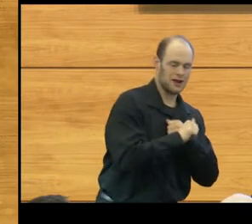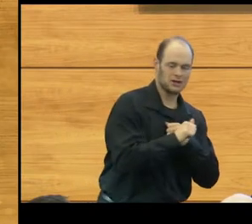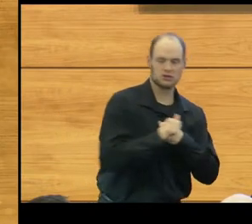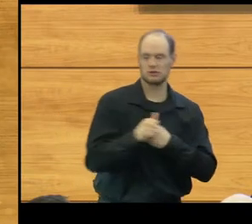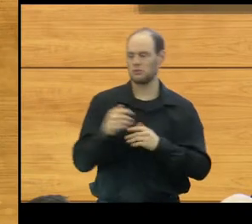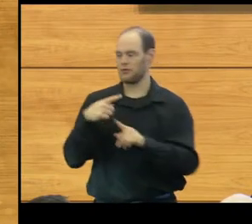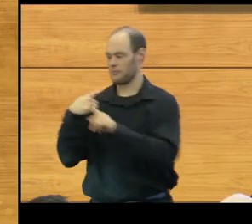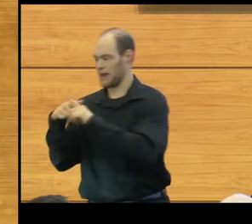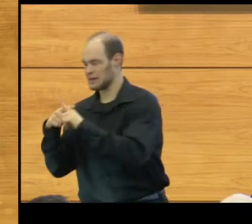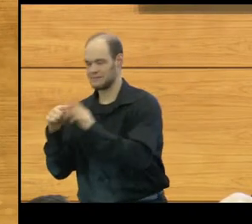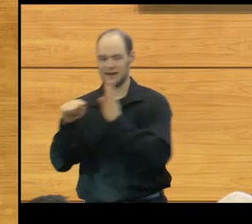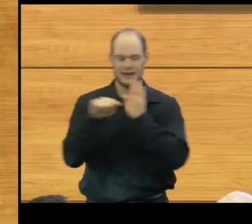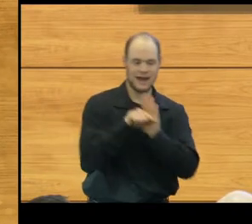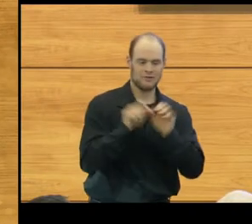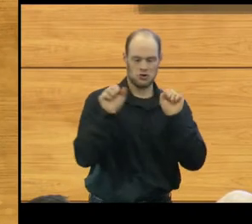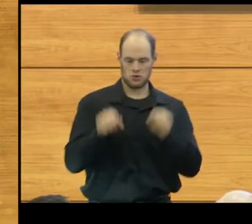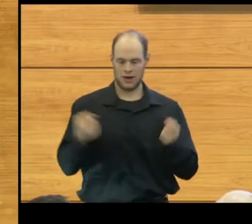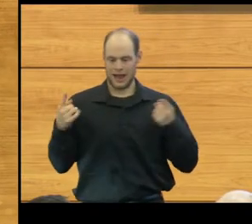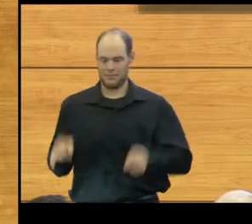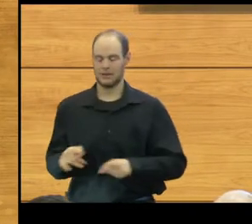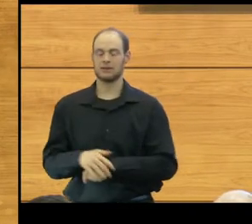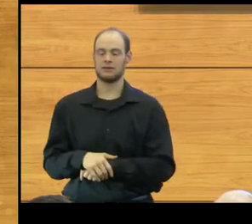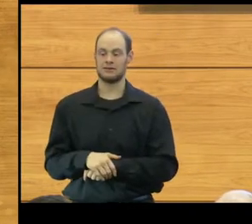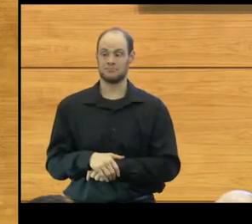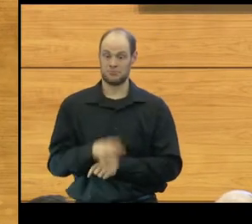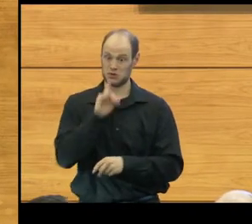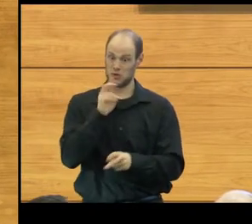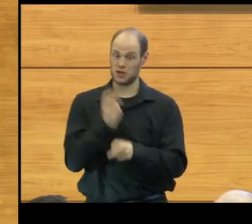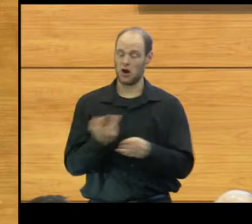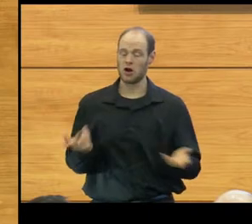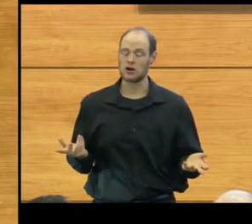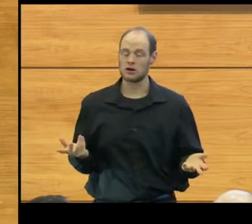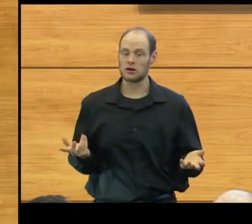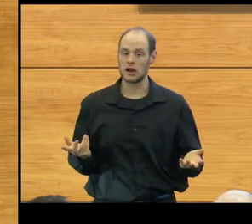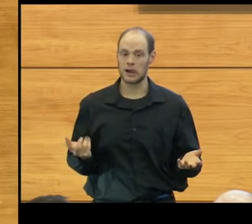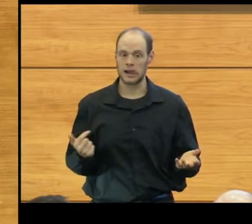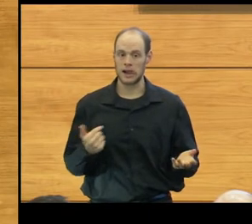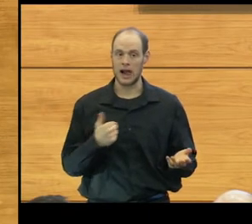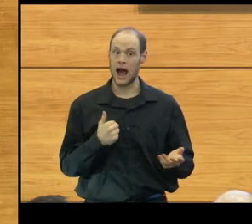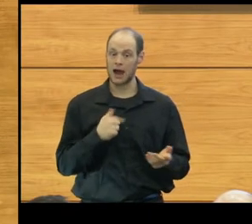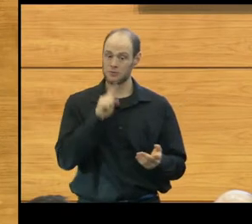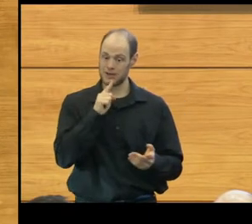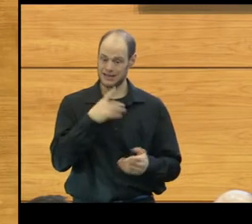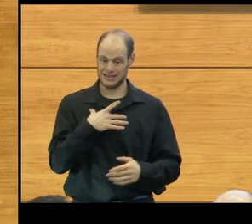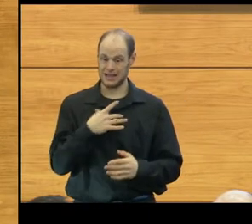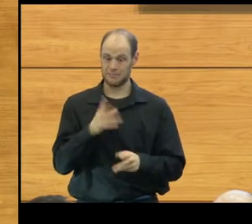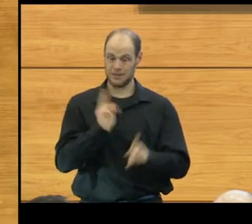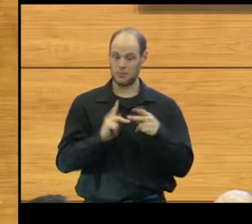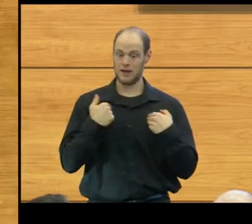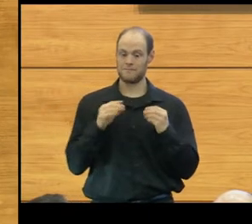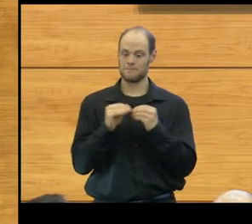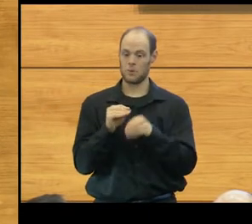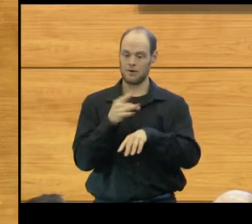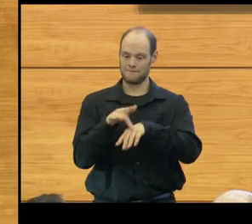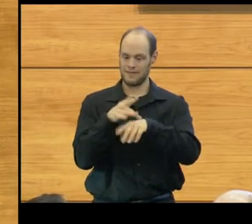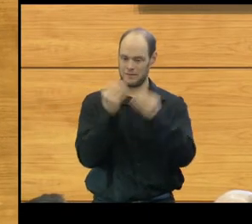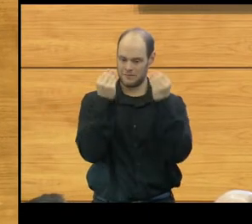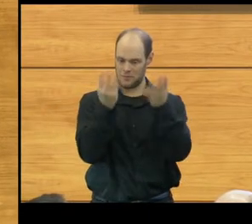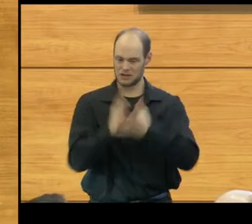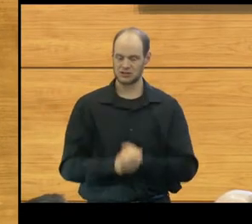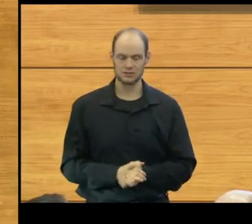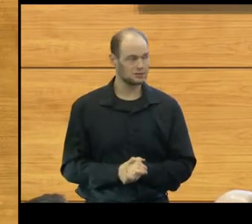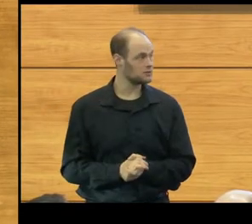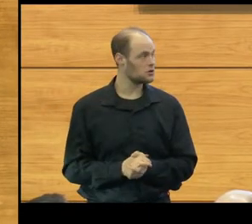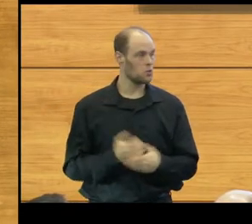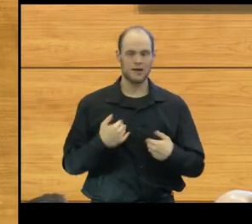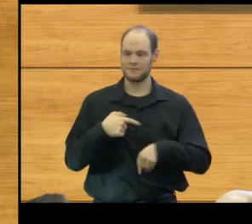alternatives are for a given procedure. But it's hard. I like the fact, though, that people have more information.